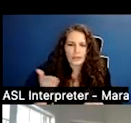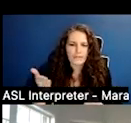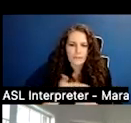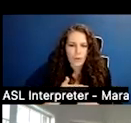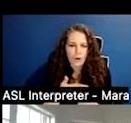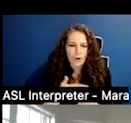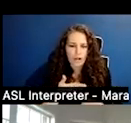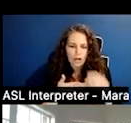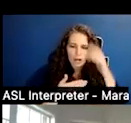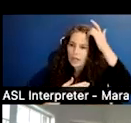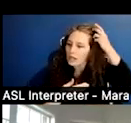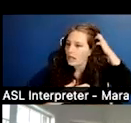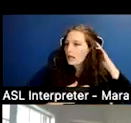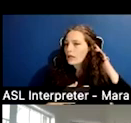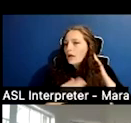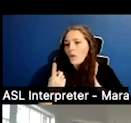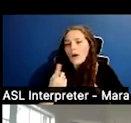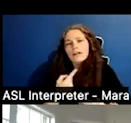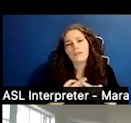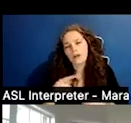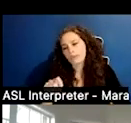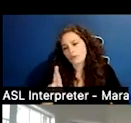is from Tracy Olson in the Q&A.